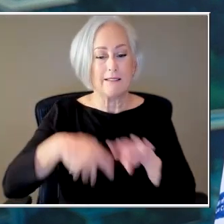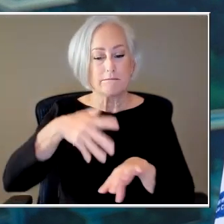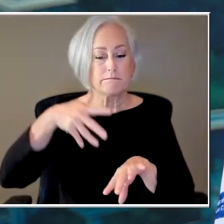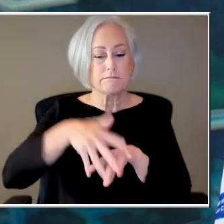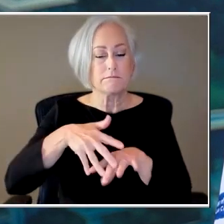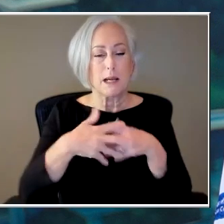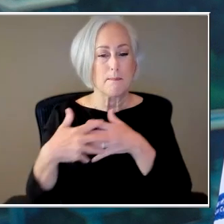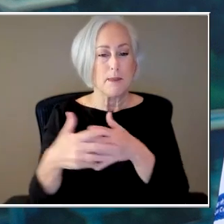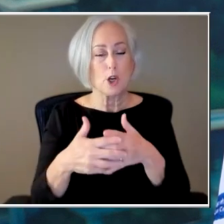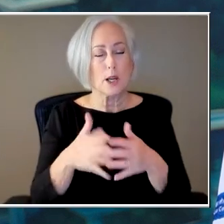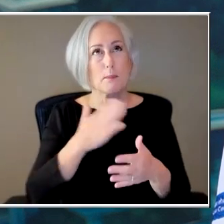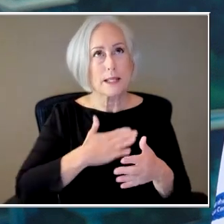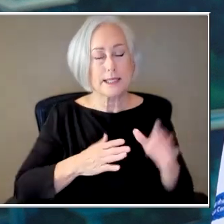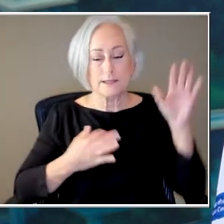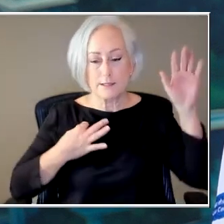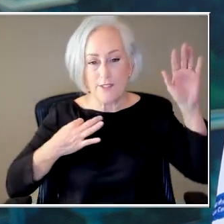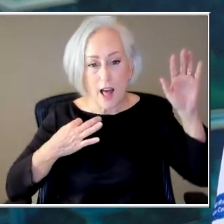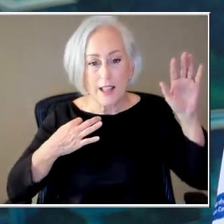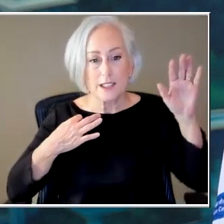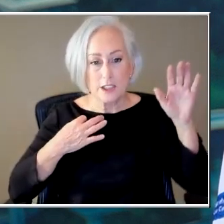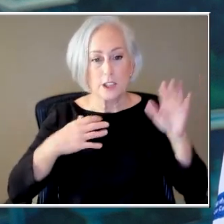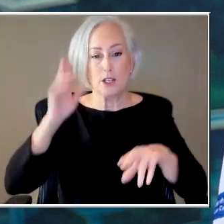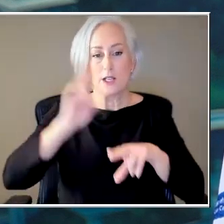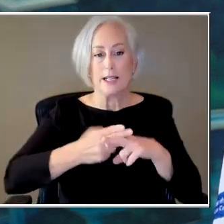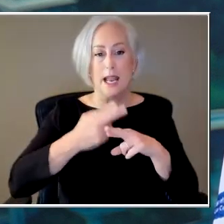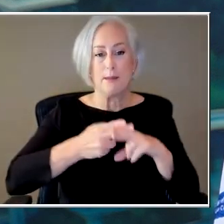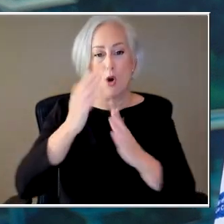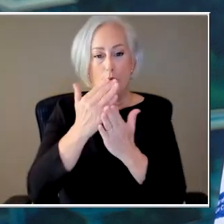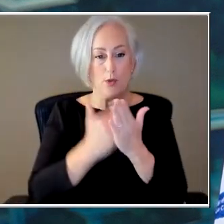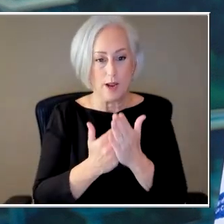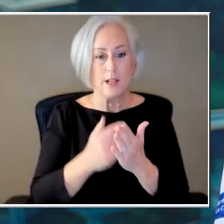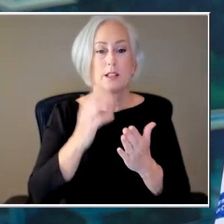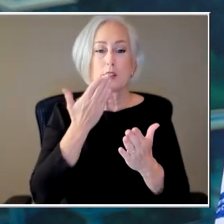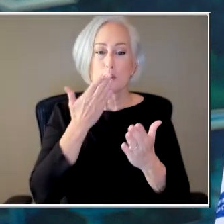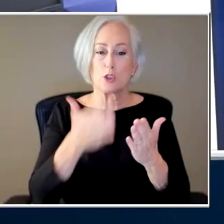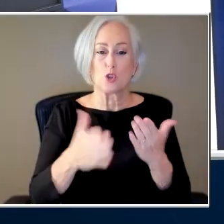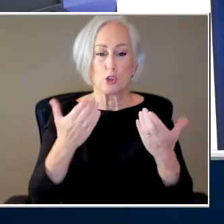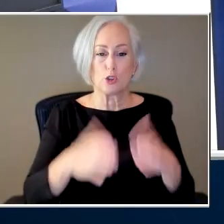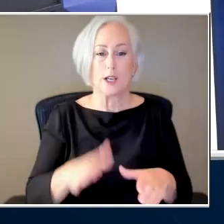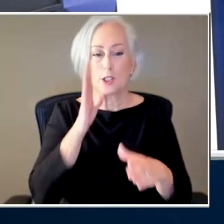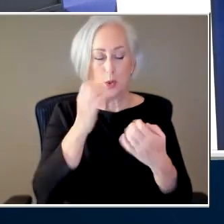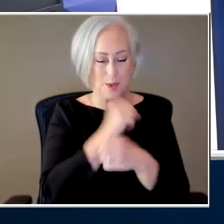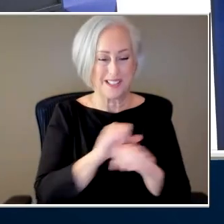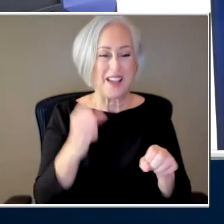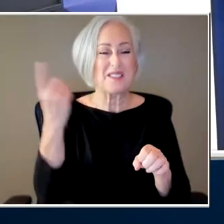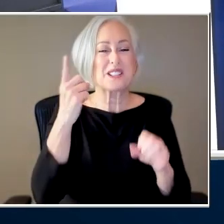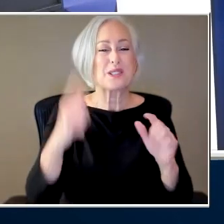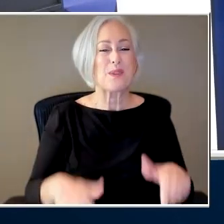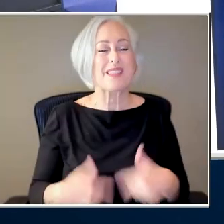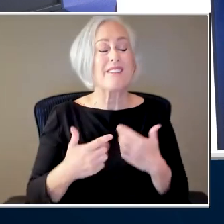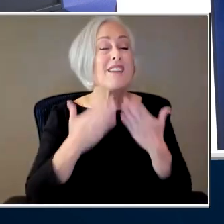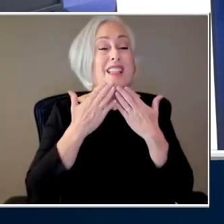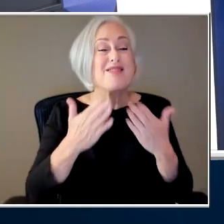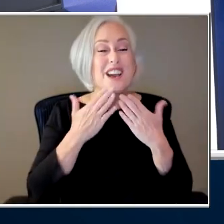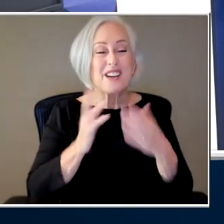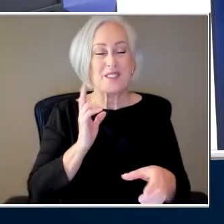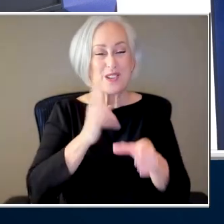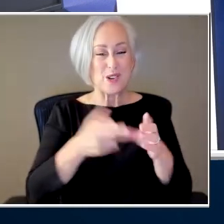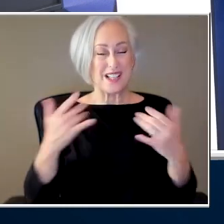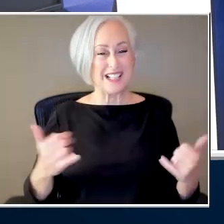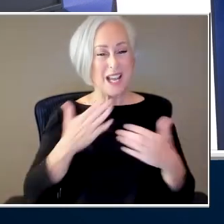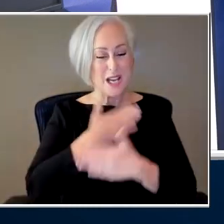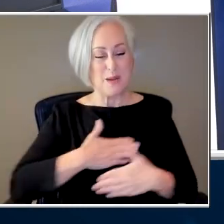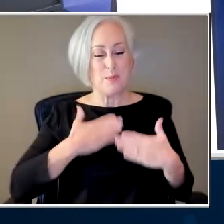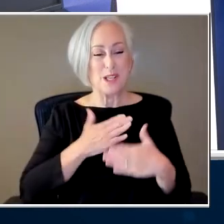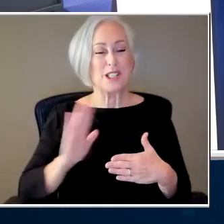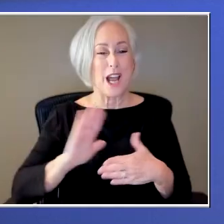registry, because there's a pretty darn good chance you're going to save somebody's life. All right, great. Thank you so much for being here with us. We appreciate all of our guests, and